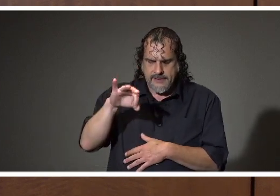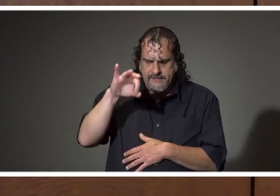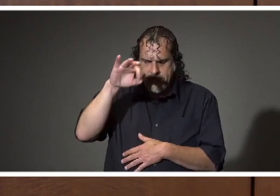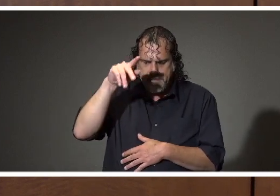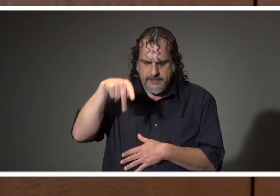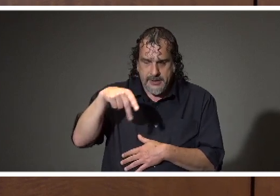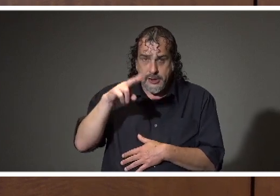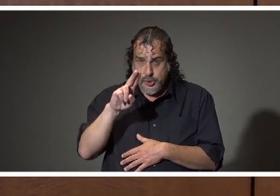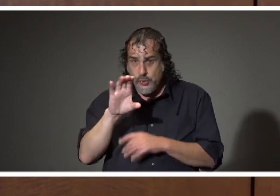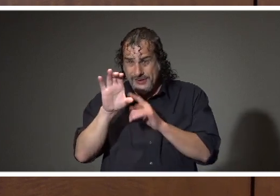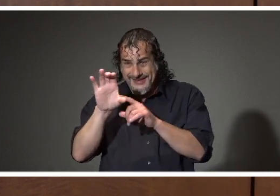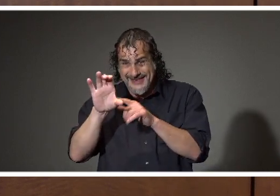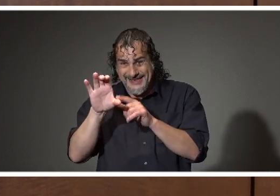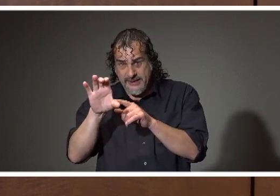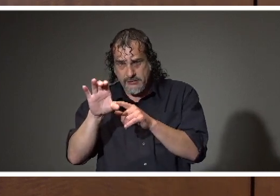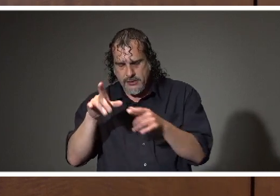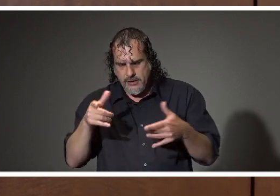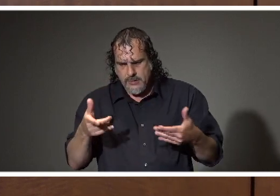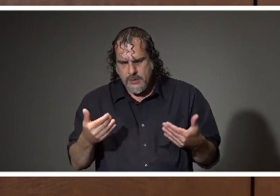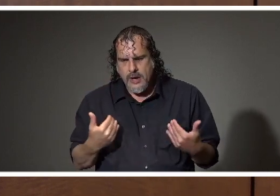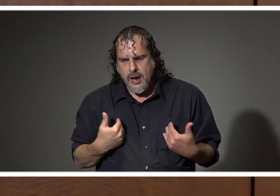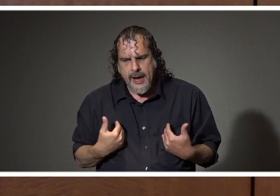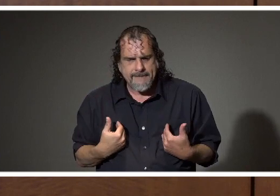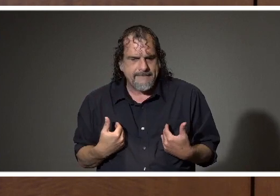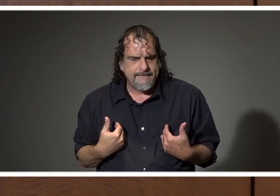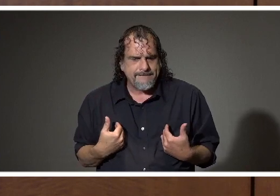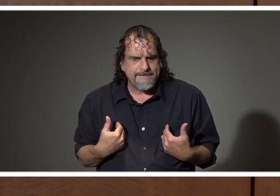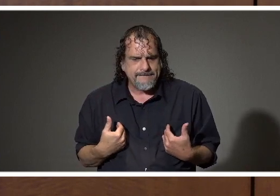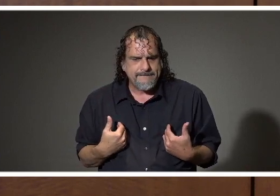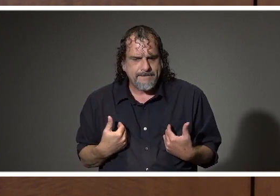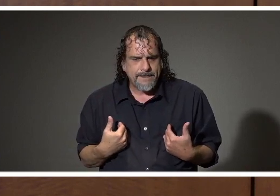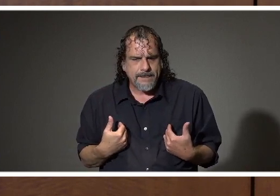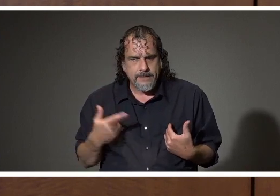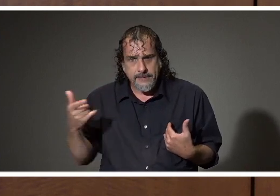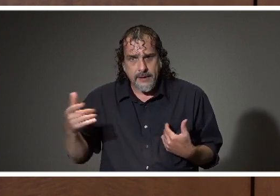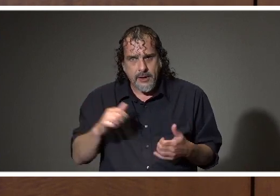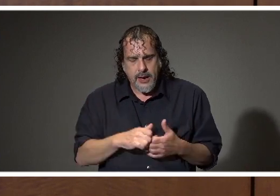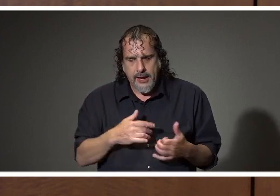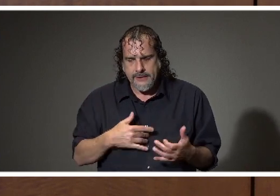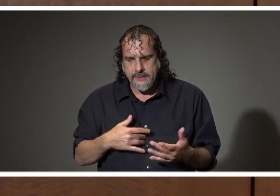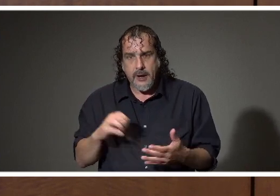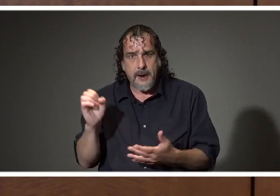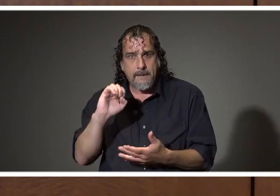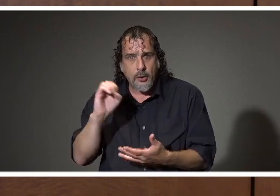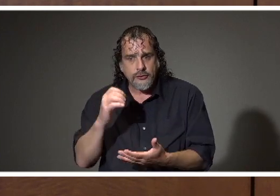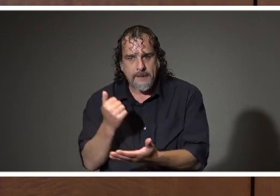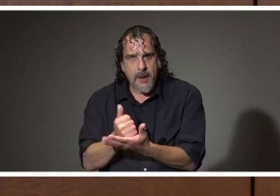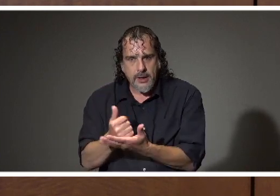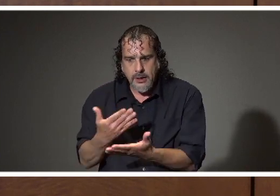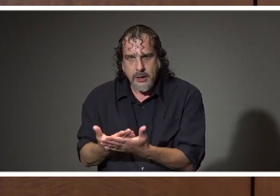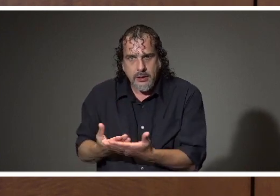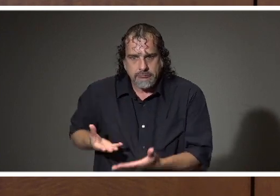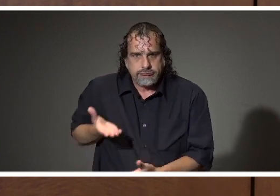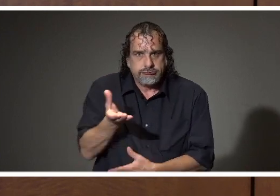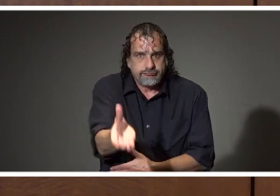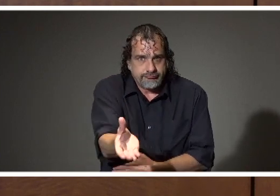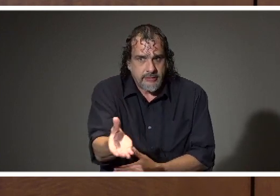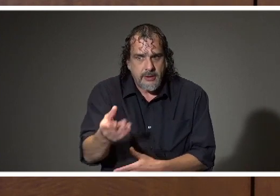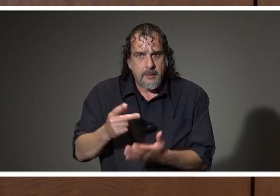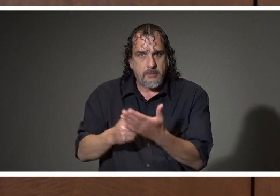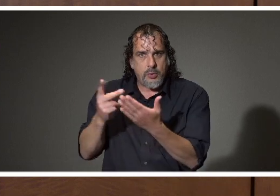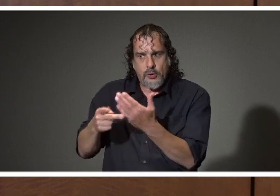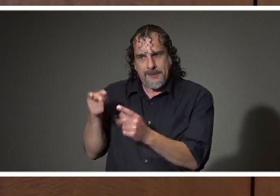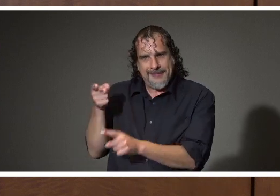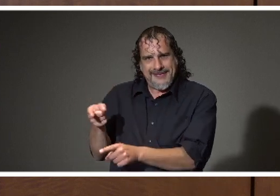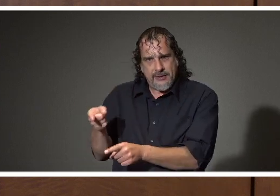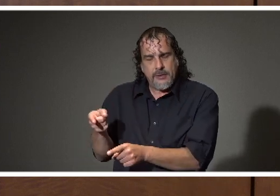FPUC, there is the Pandemic Emergency Unemployment Compensation program. So we